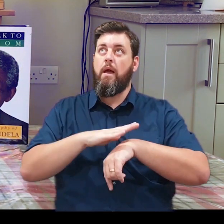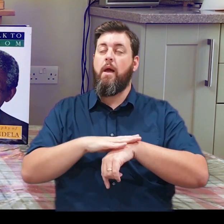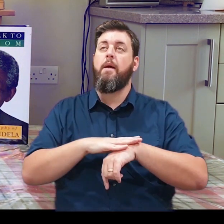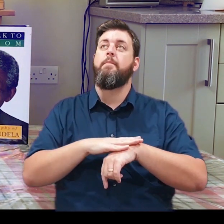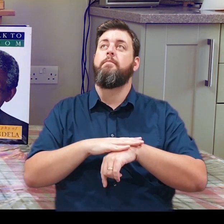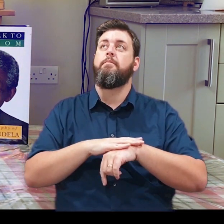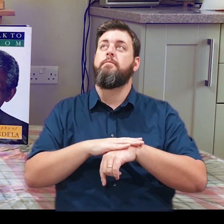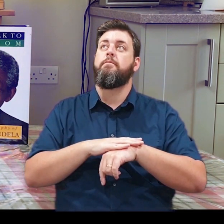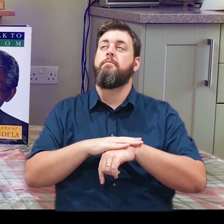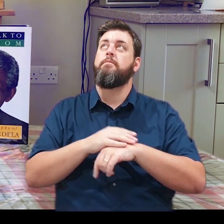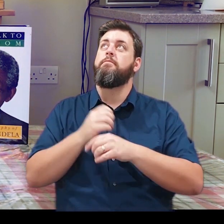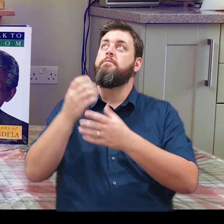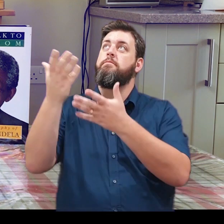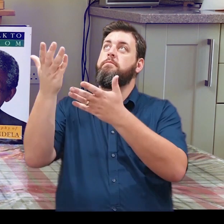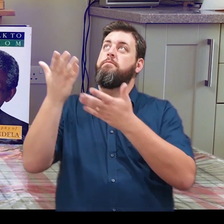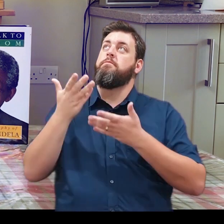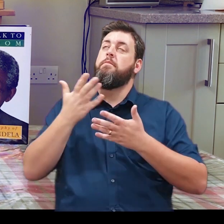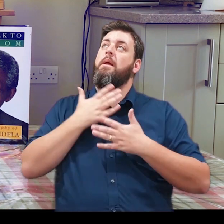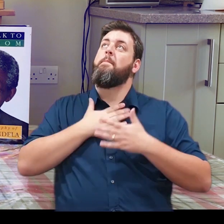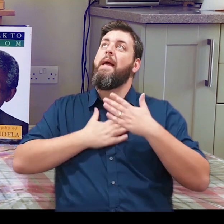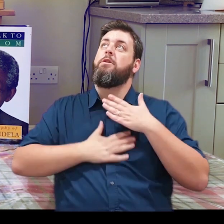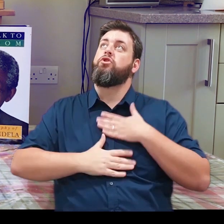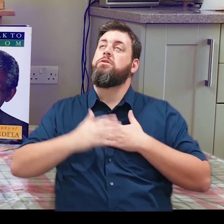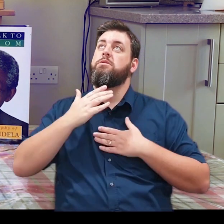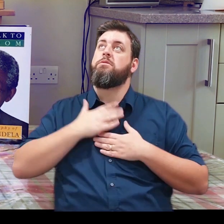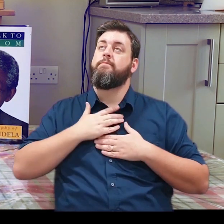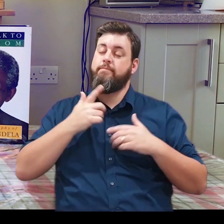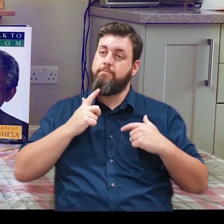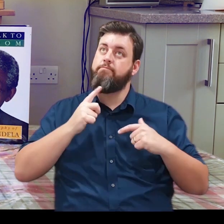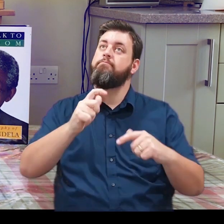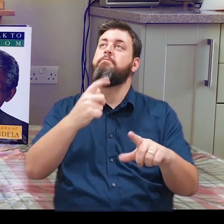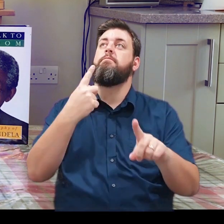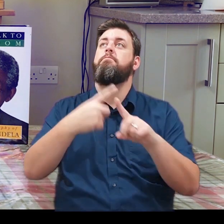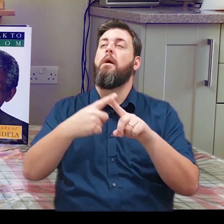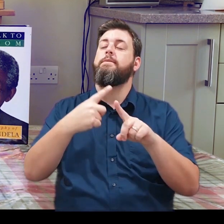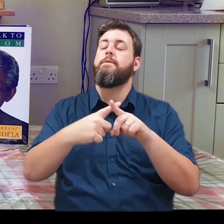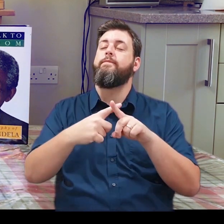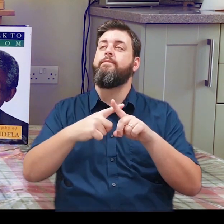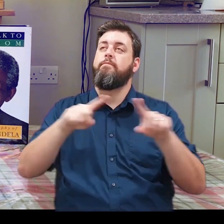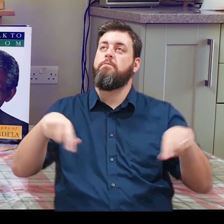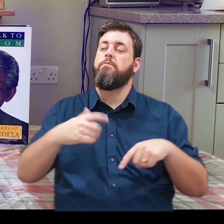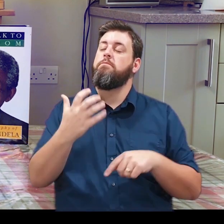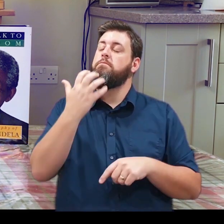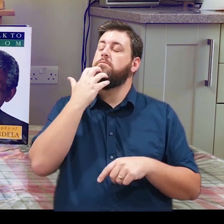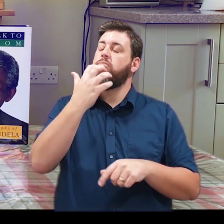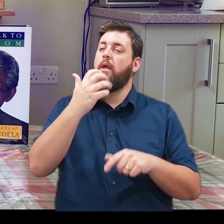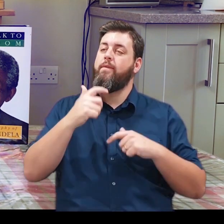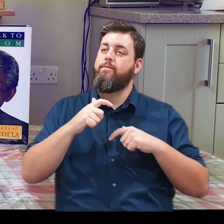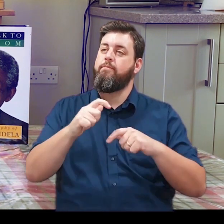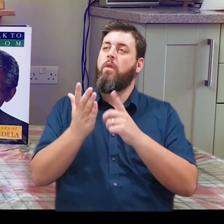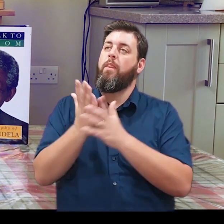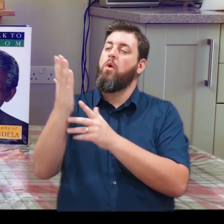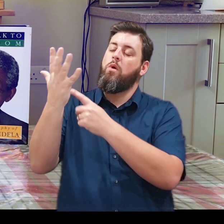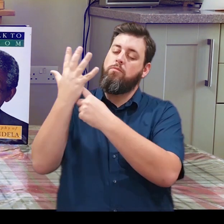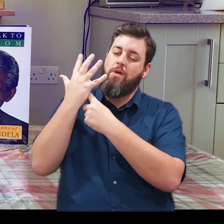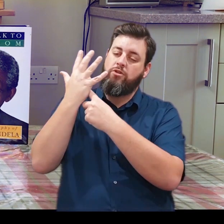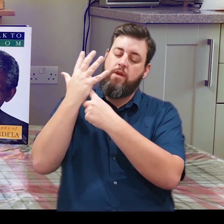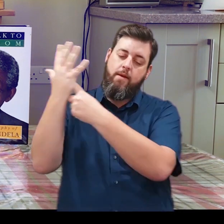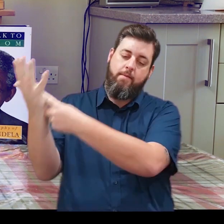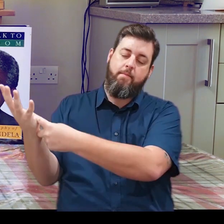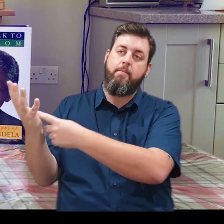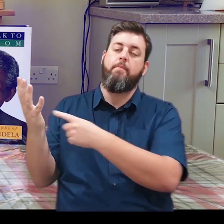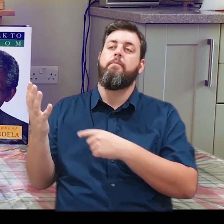patience. Enable us to stay positive, and give us courage to keep going under pressure. And may the choices